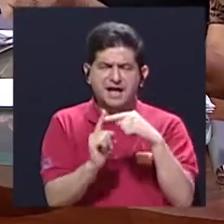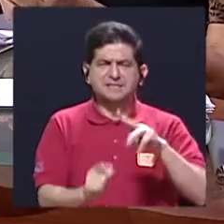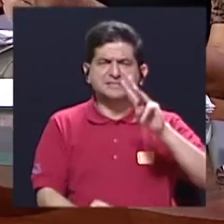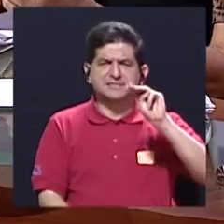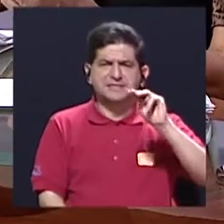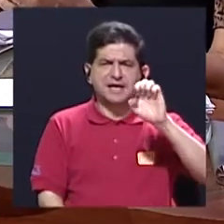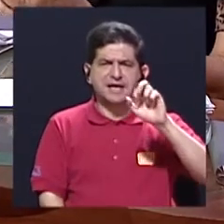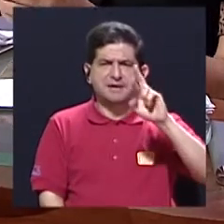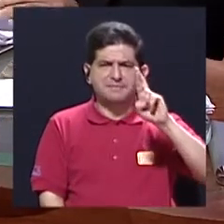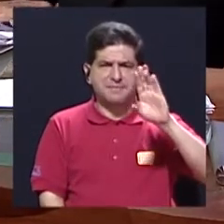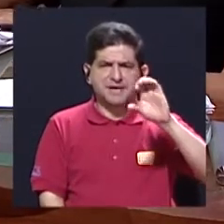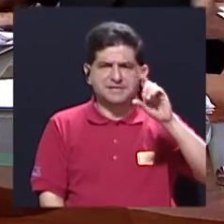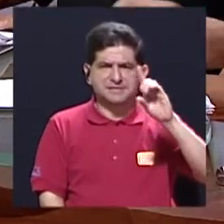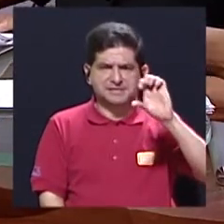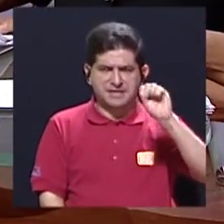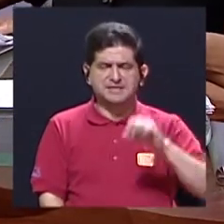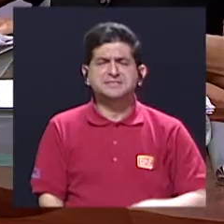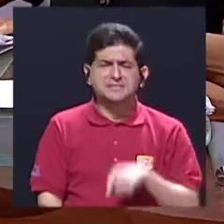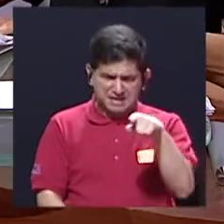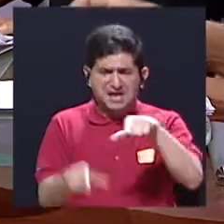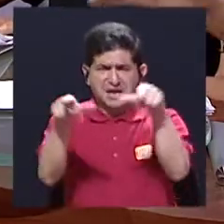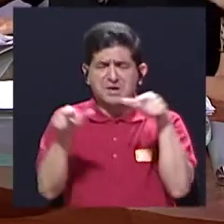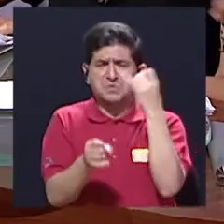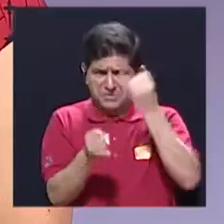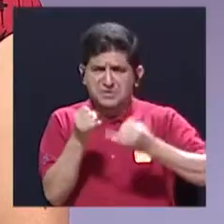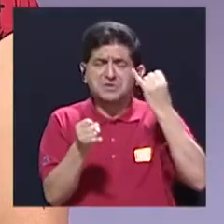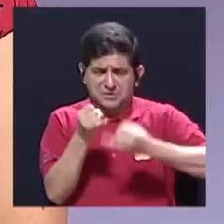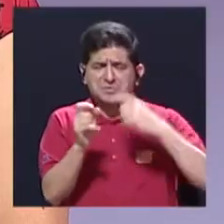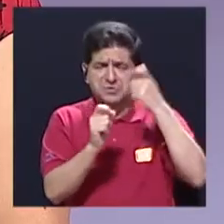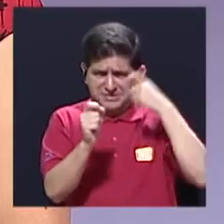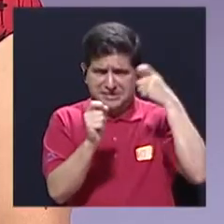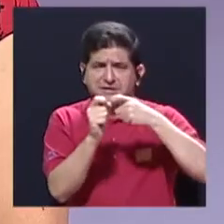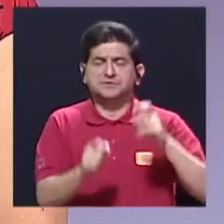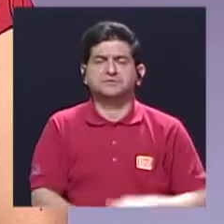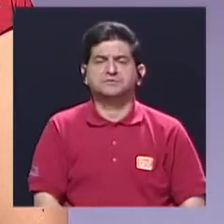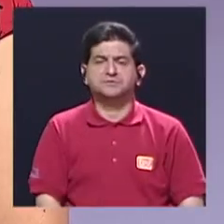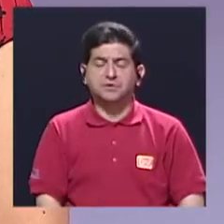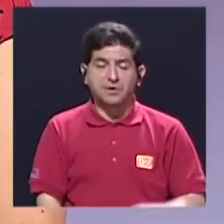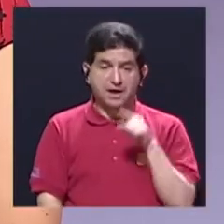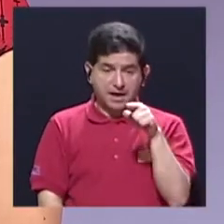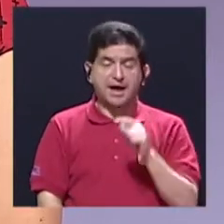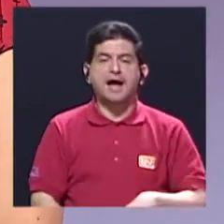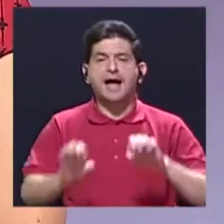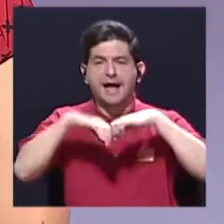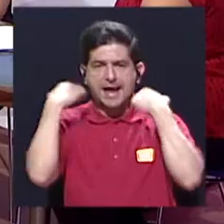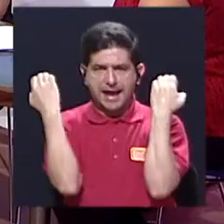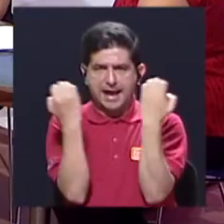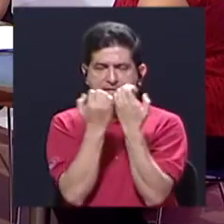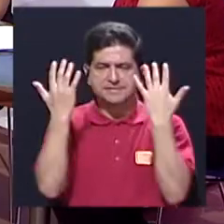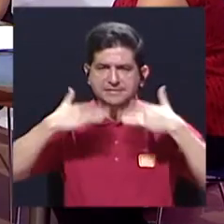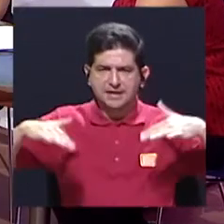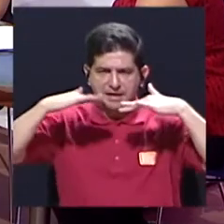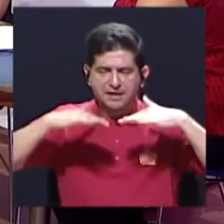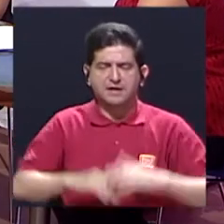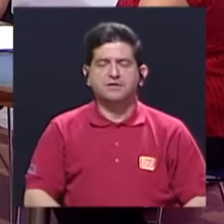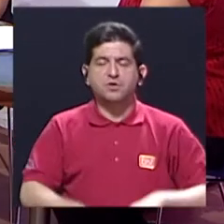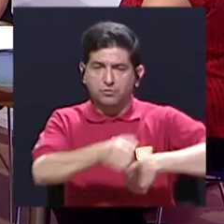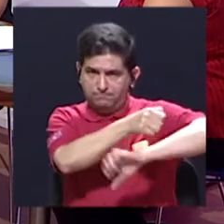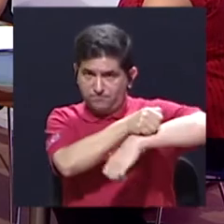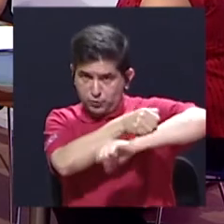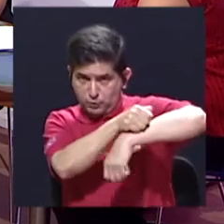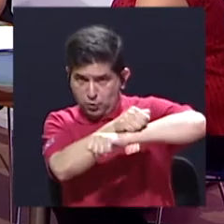The Mercedes. The Mercedes. Yes, the Mercedes. The Mercedes, currently is the Estadio Ecológico de Football.